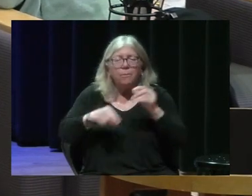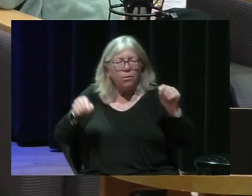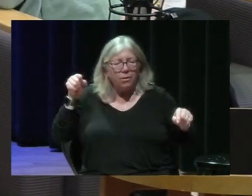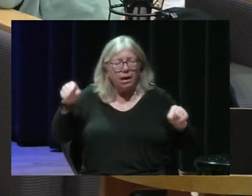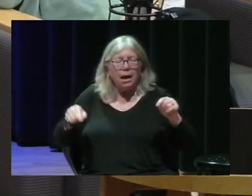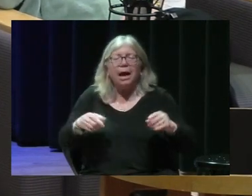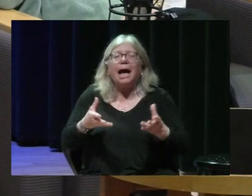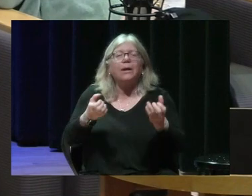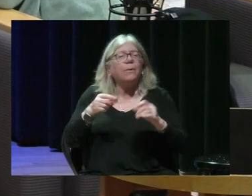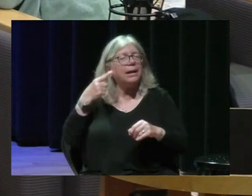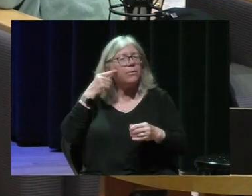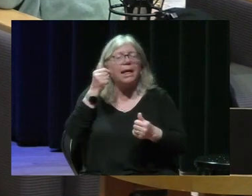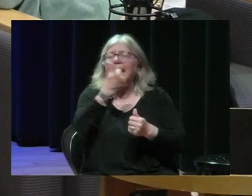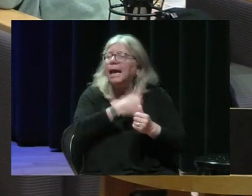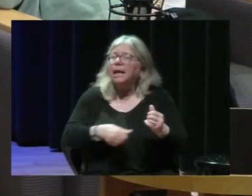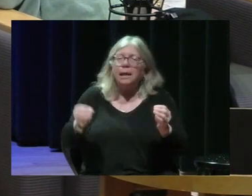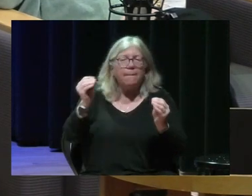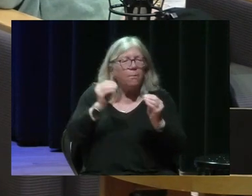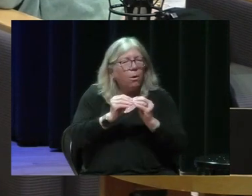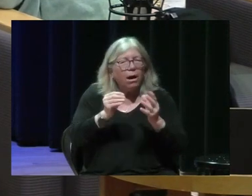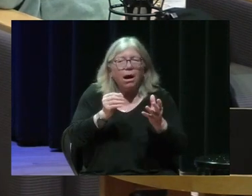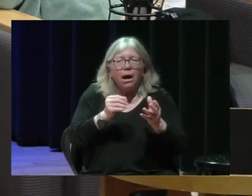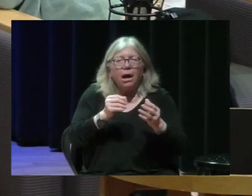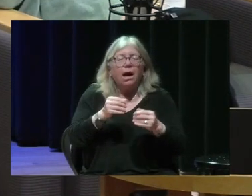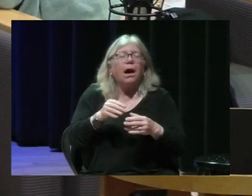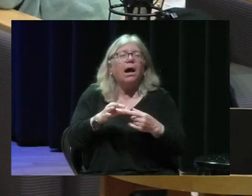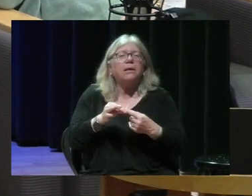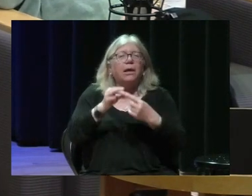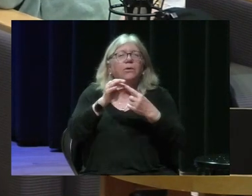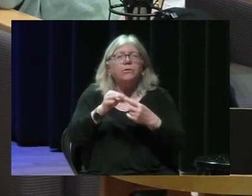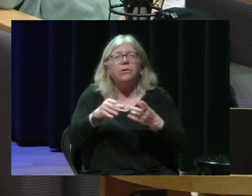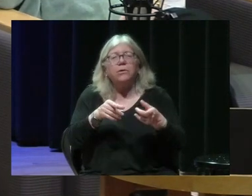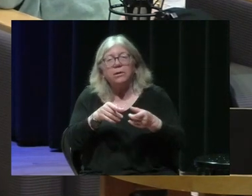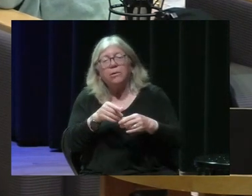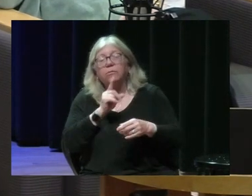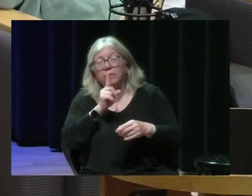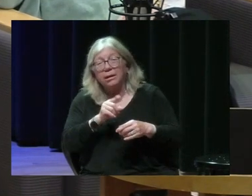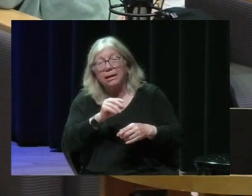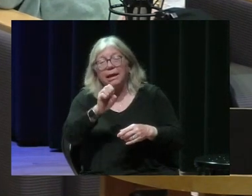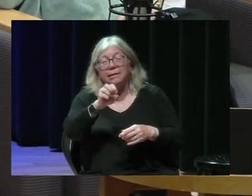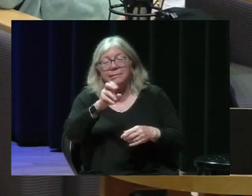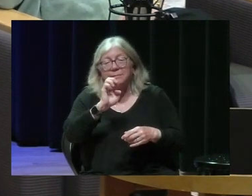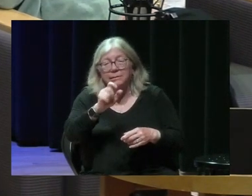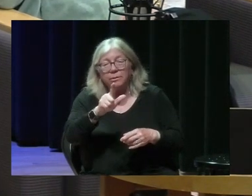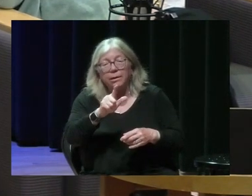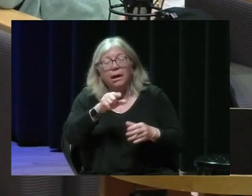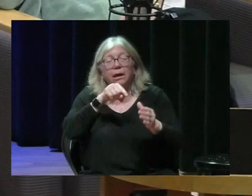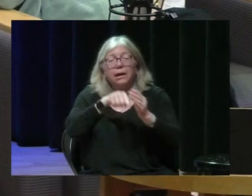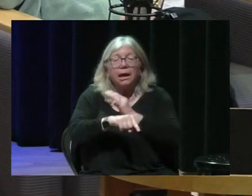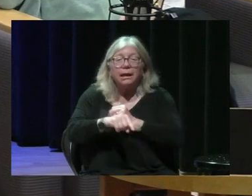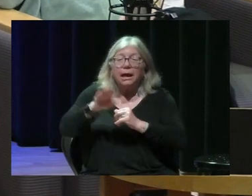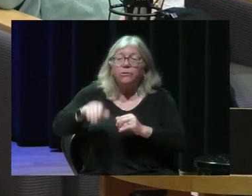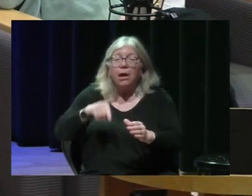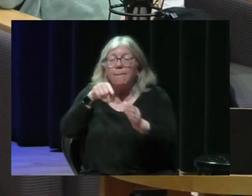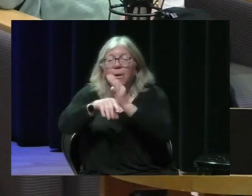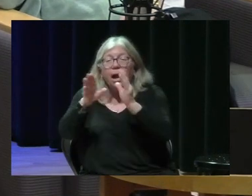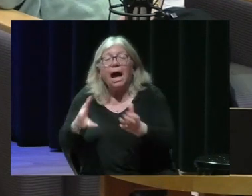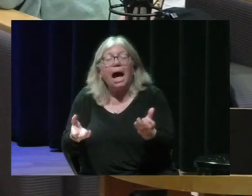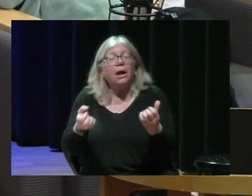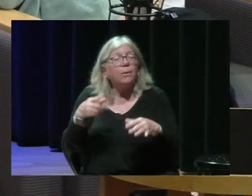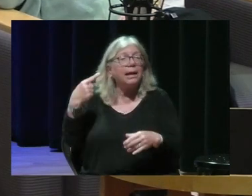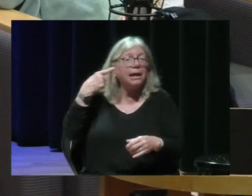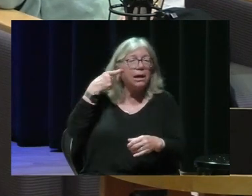that anymore. Unless you are dealing with an actual serial killing child murderer, I do not want to